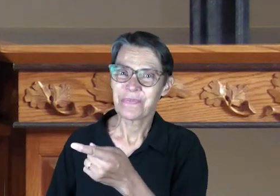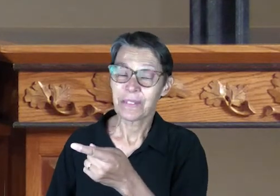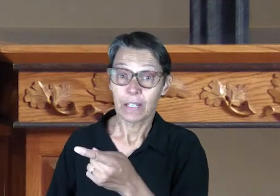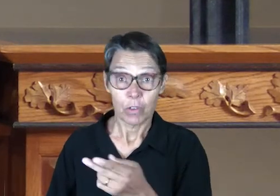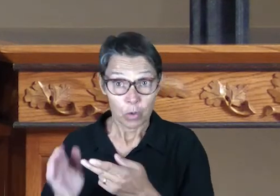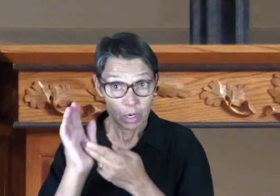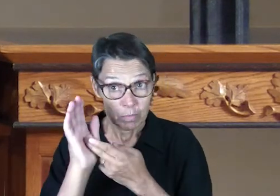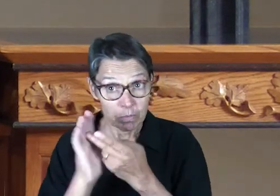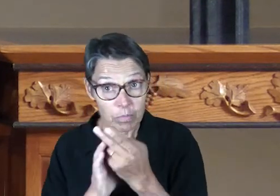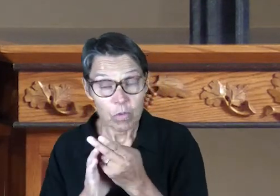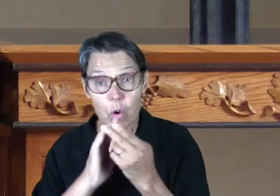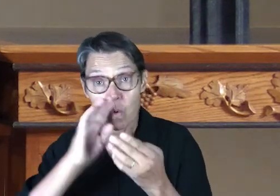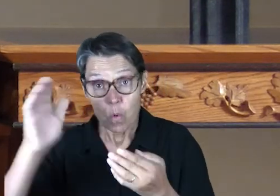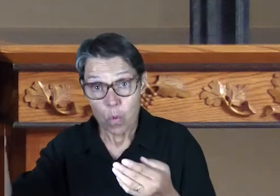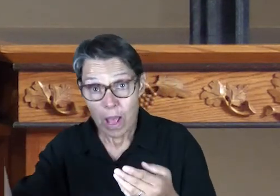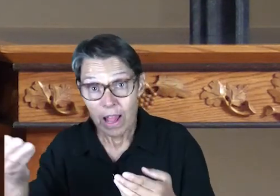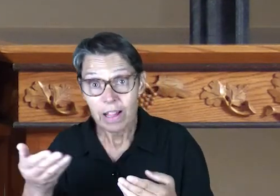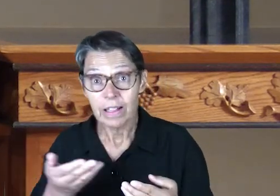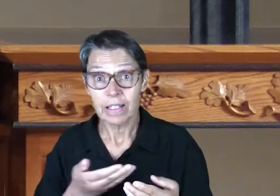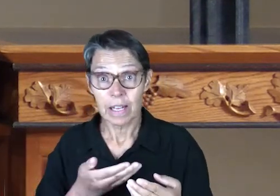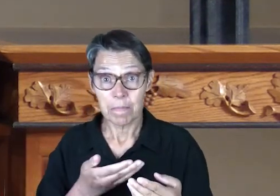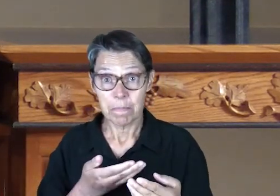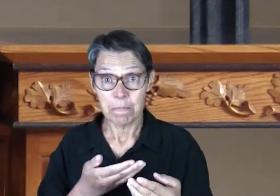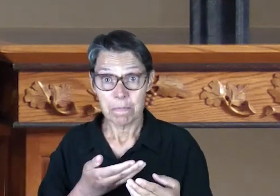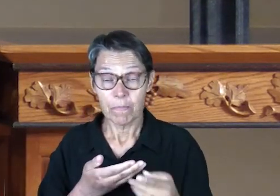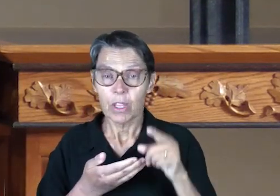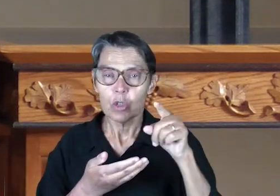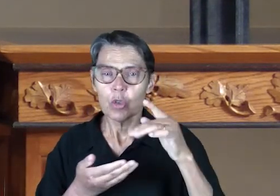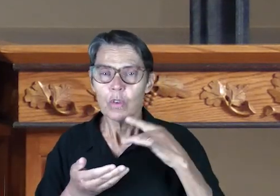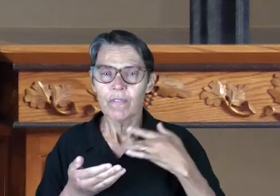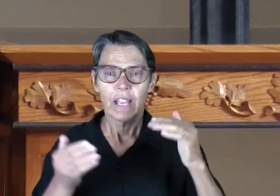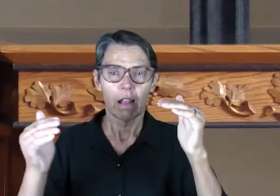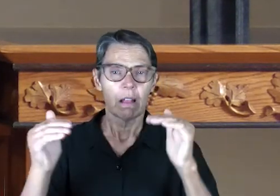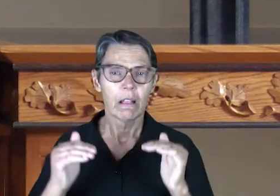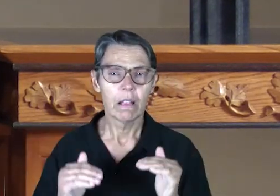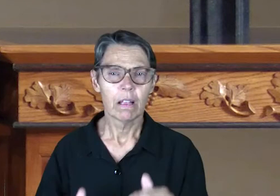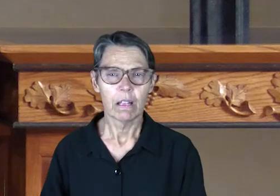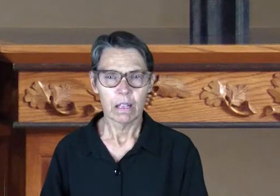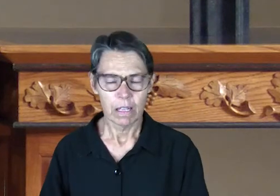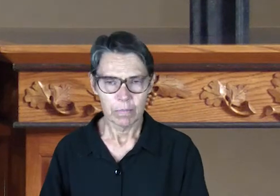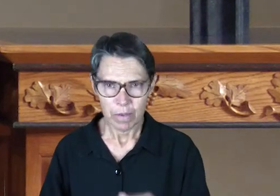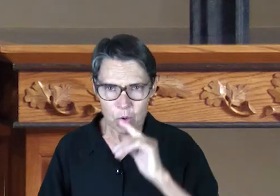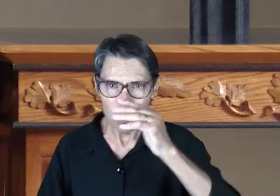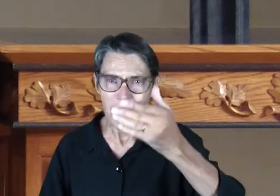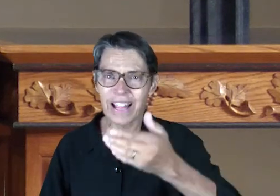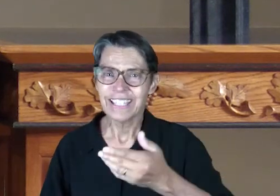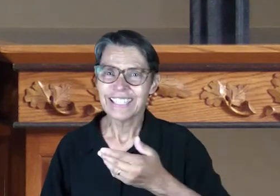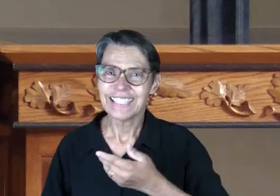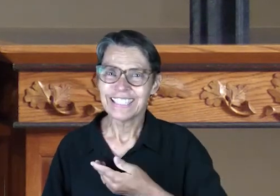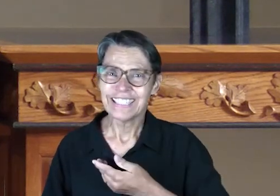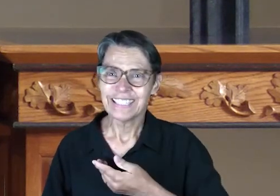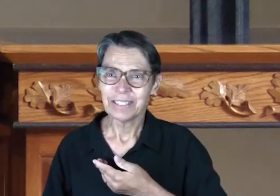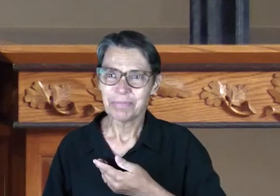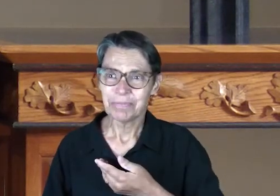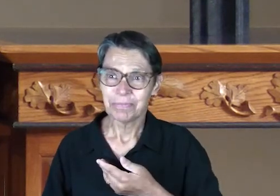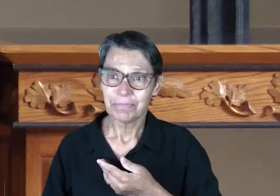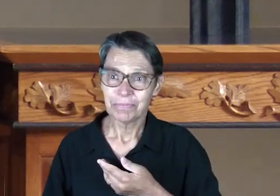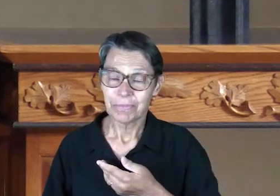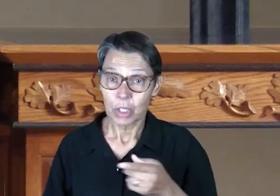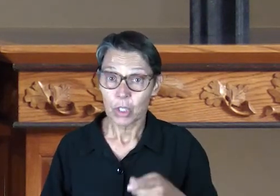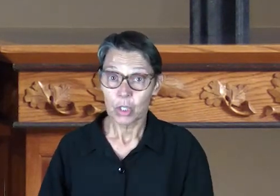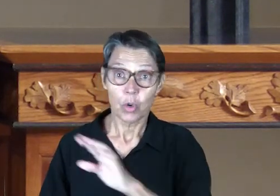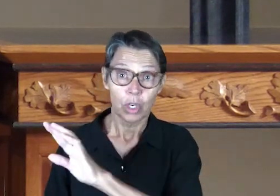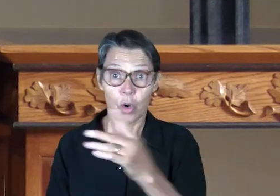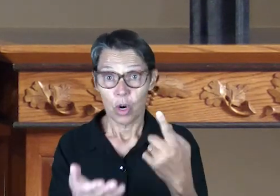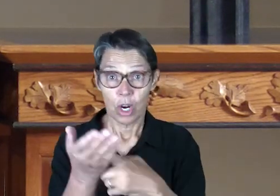And if you can have a heart of authentic welcome for the person you see as least valuable in the